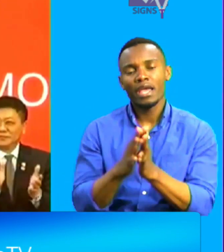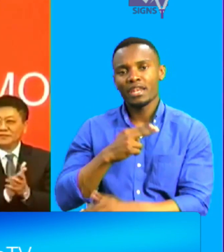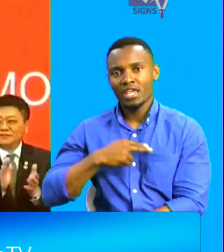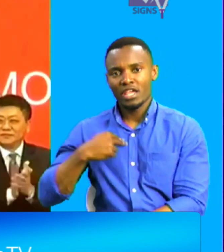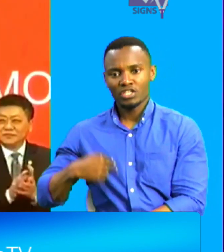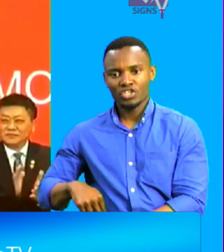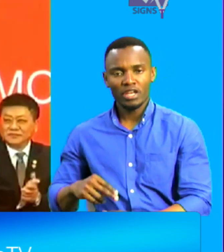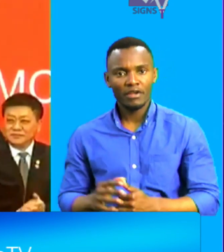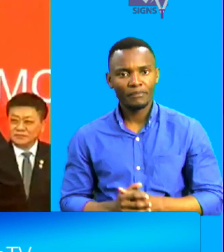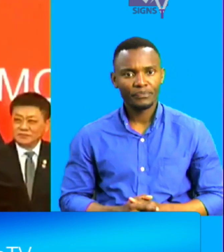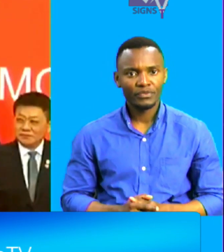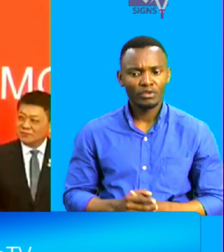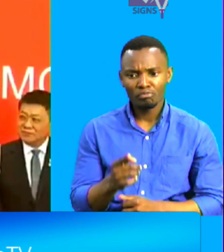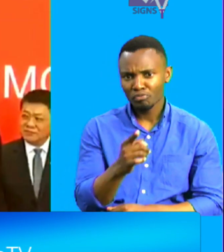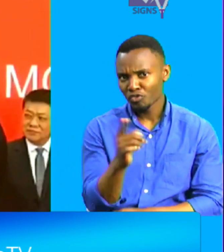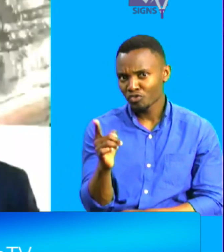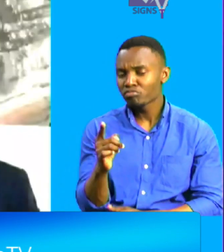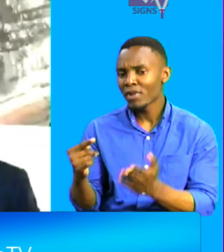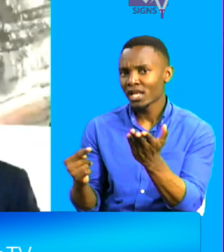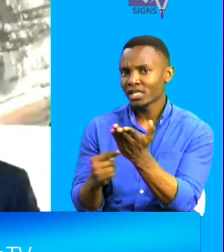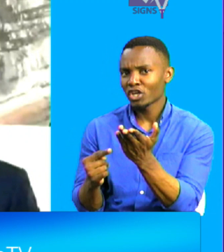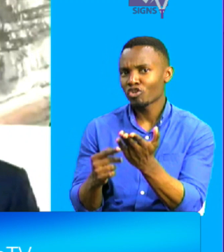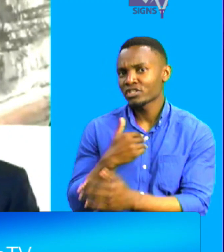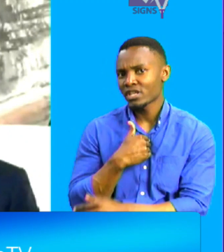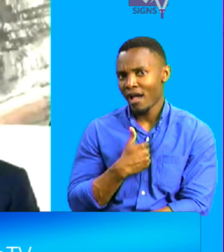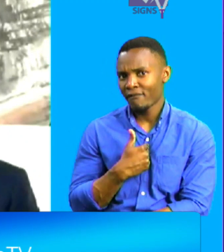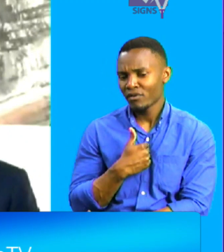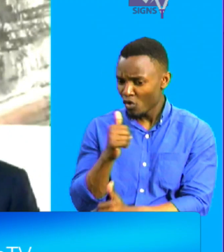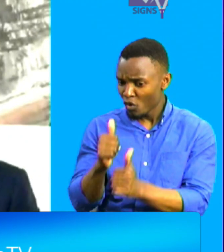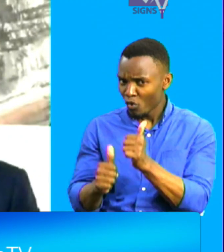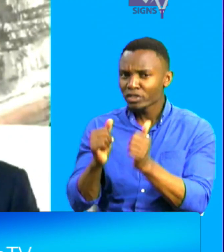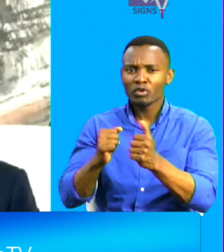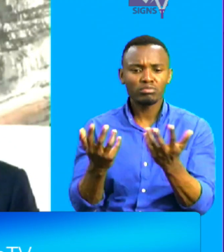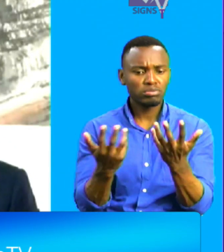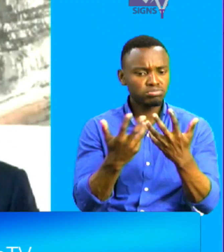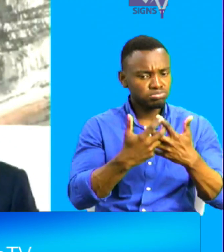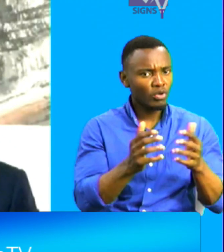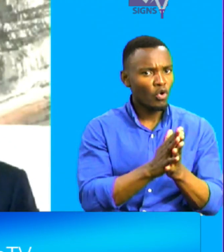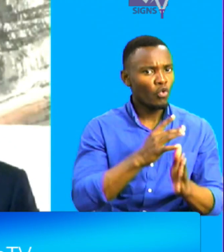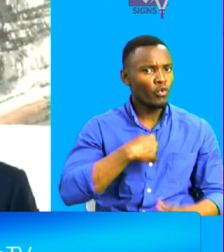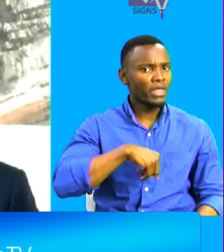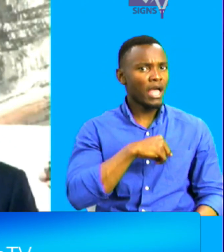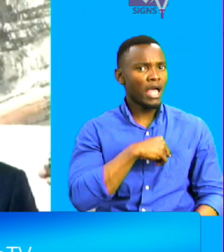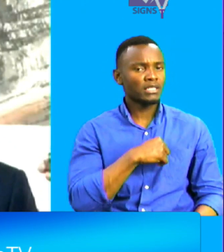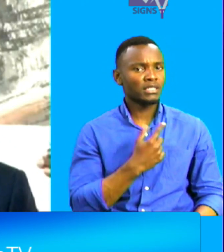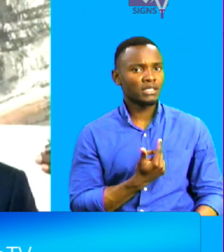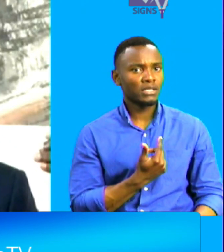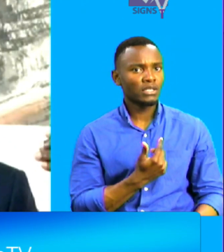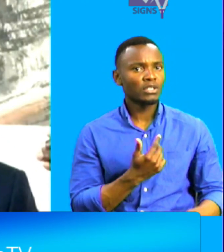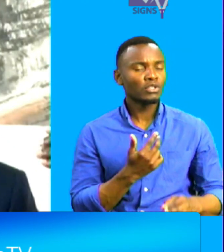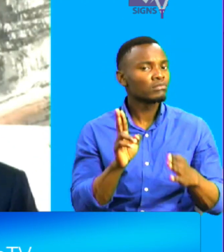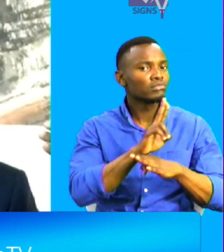You have technologies that can work with us to leverage